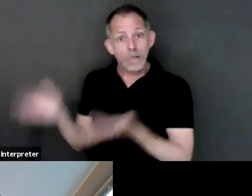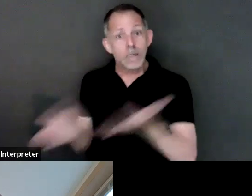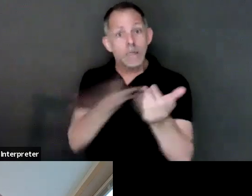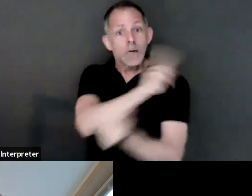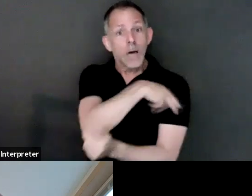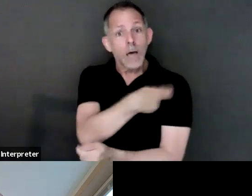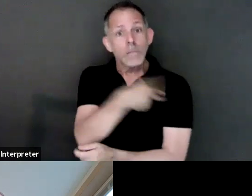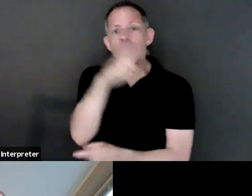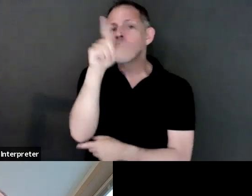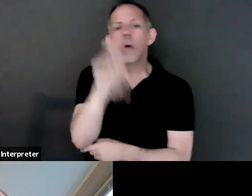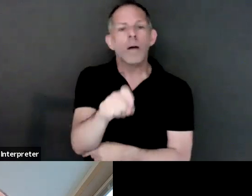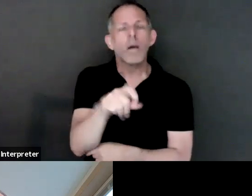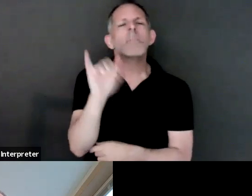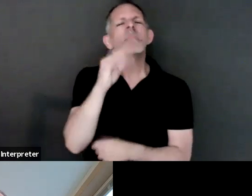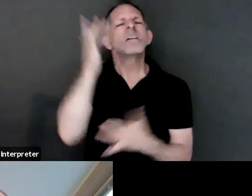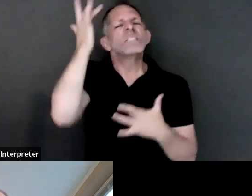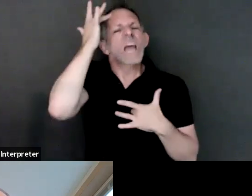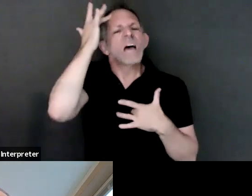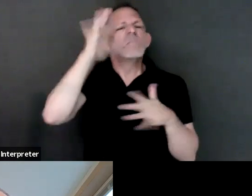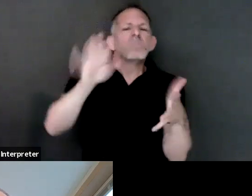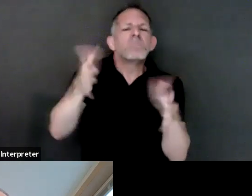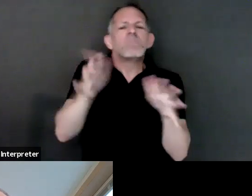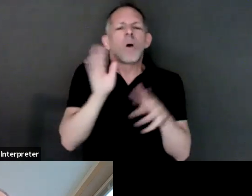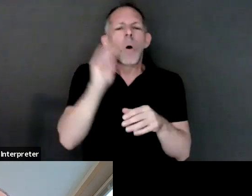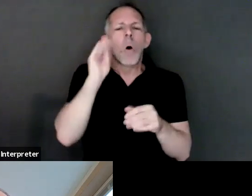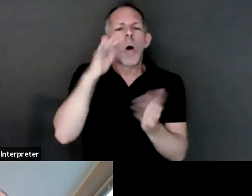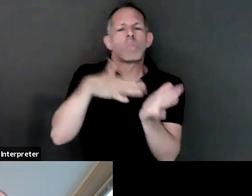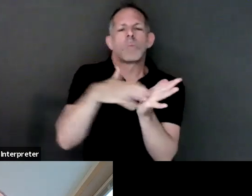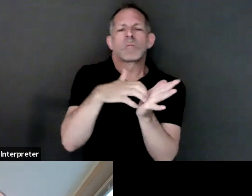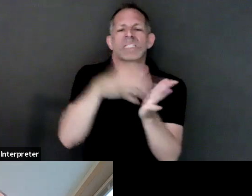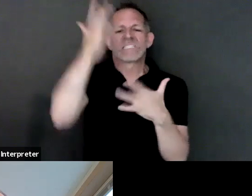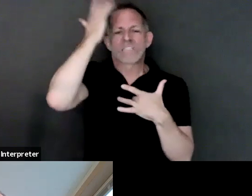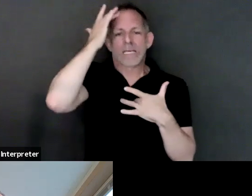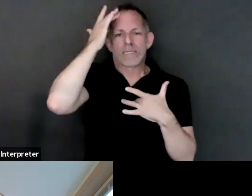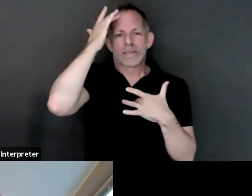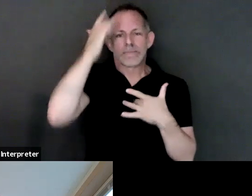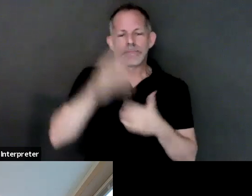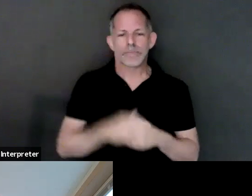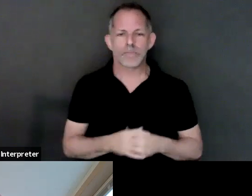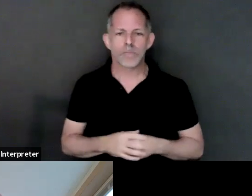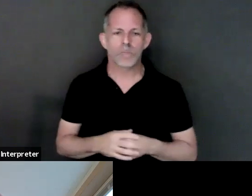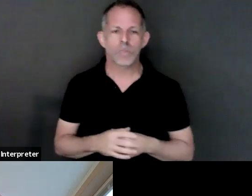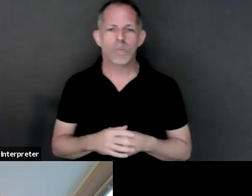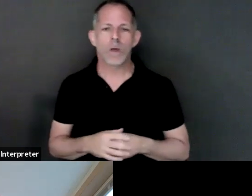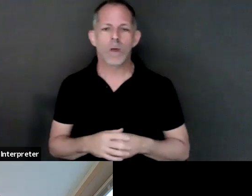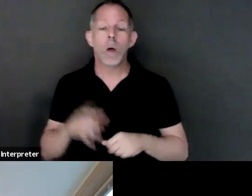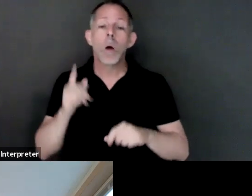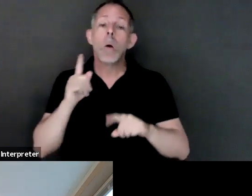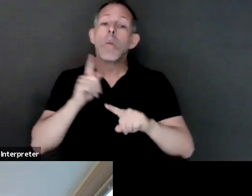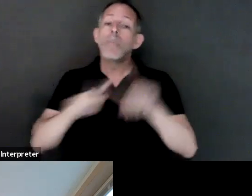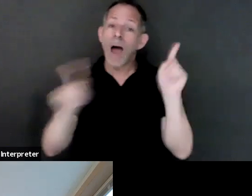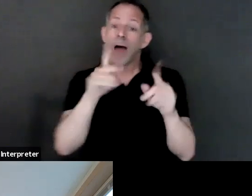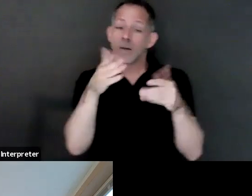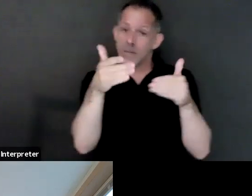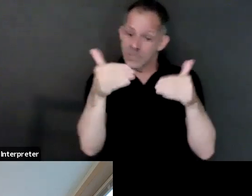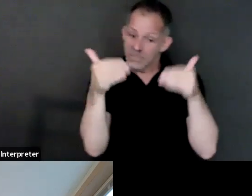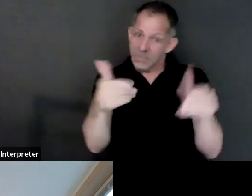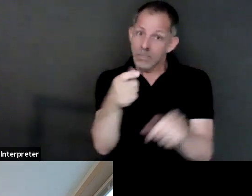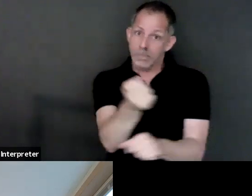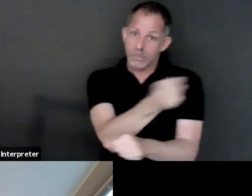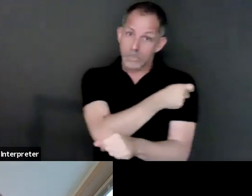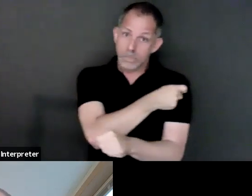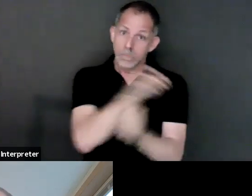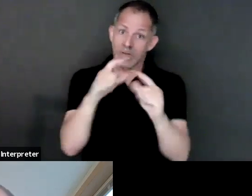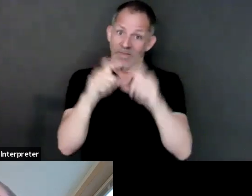possible. And it also reduces spread to other people. We can't underestimate that. Vaccines are our best